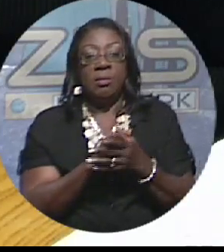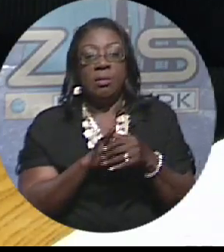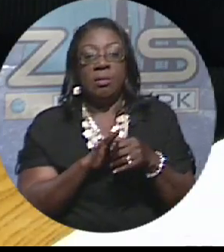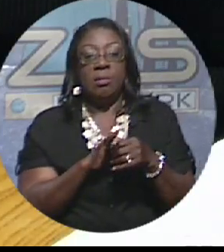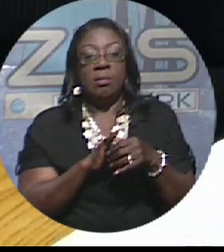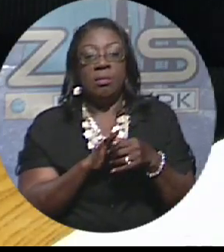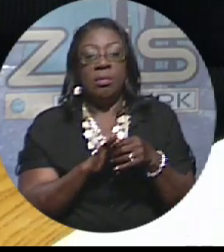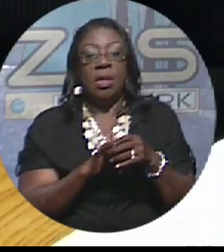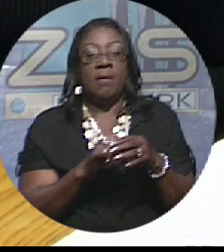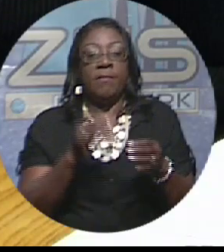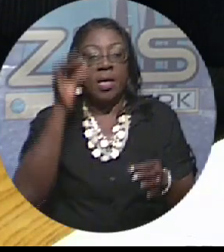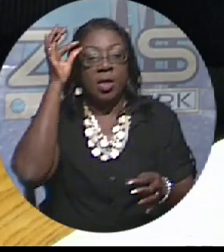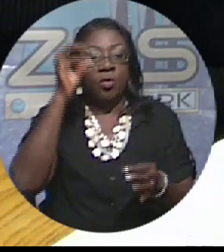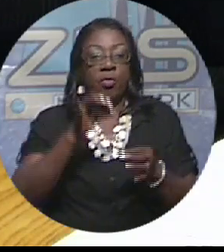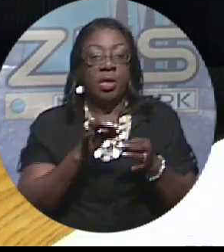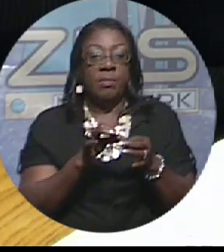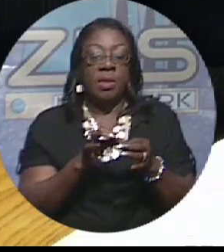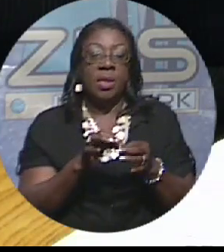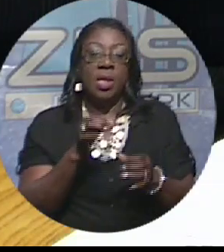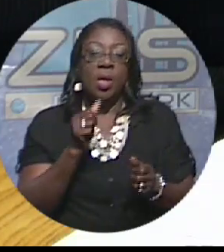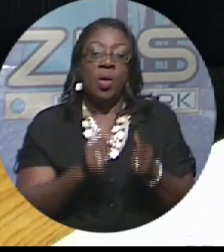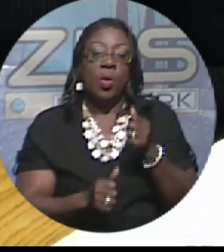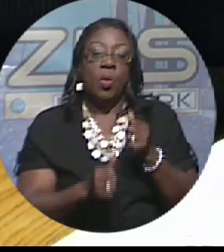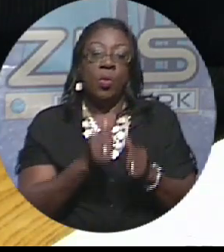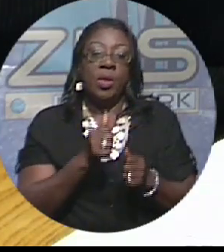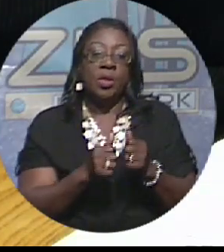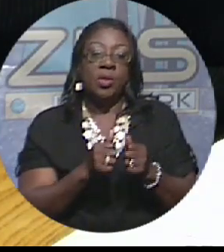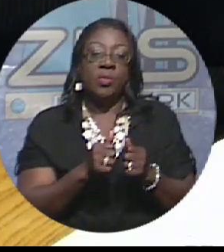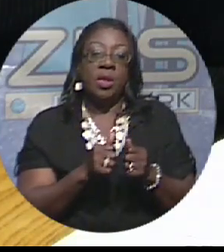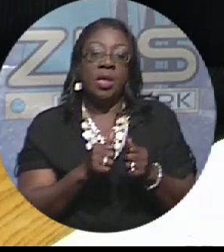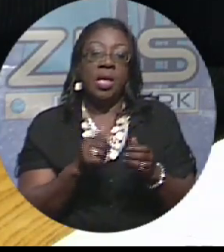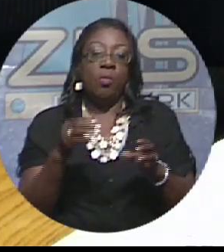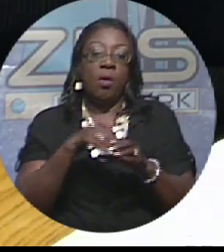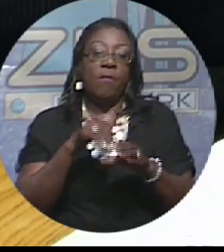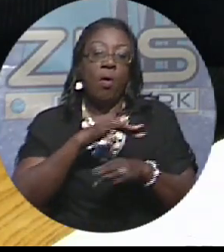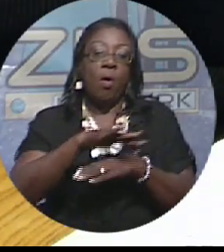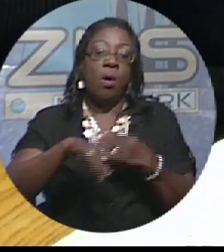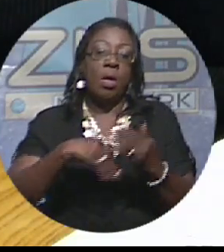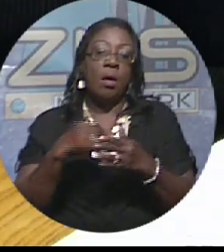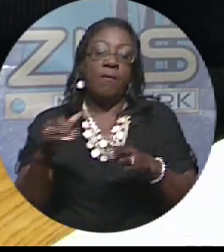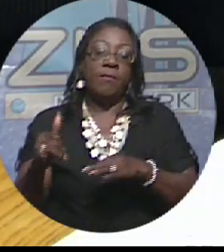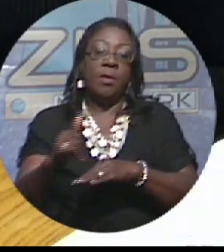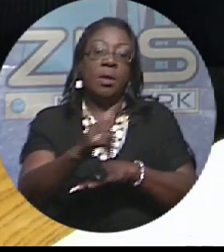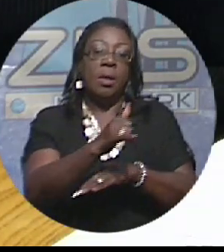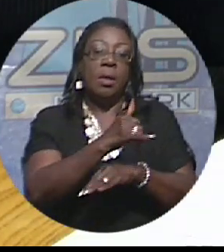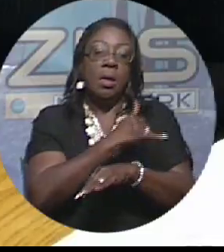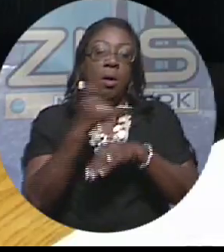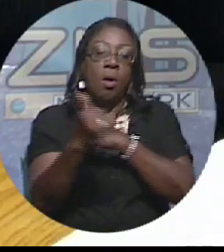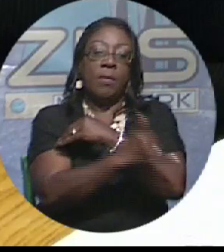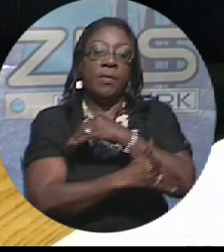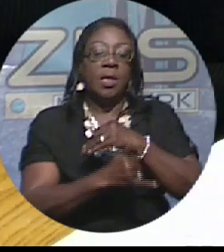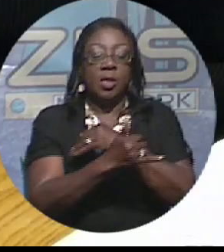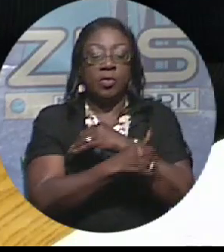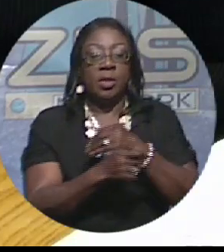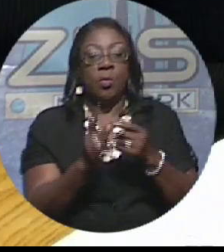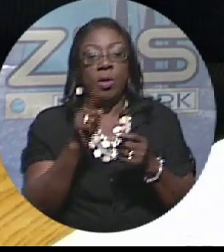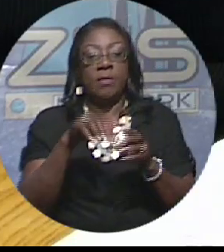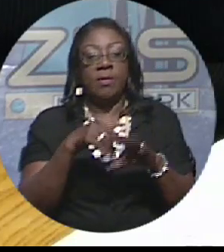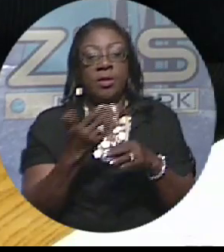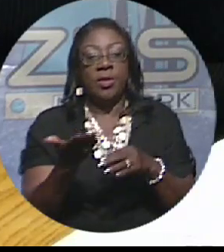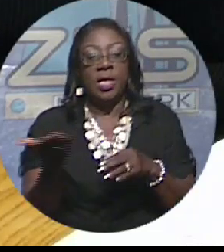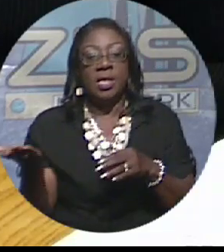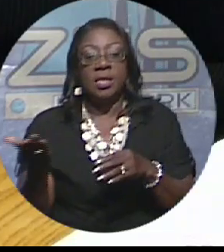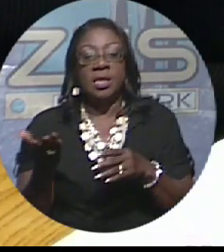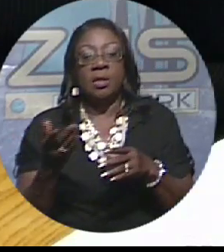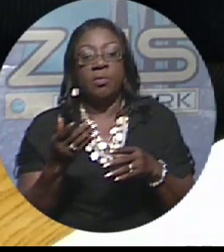comprehensive agreement or treaty which benefits all the countries. It would be simply more efficient to do it that way. One of the things we are looking